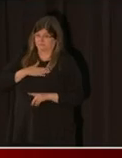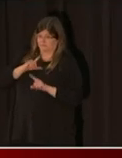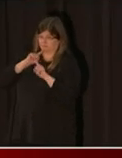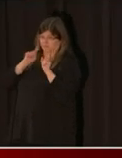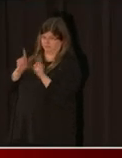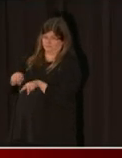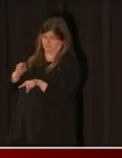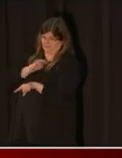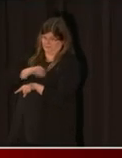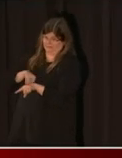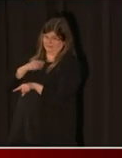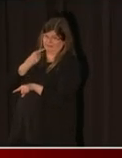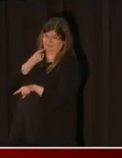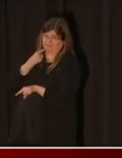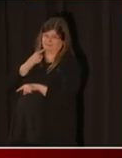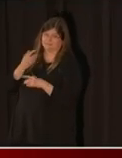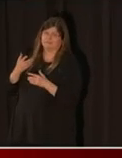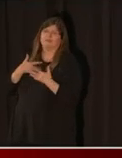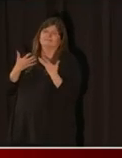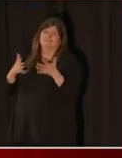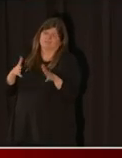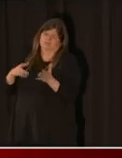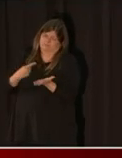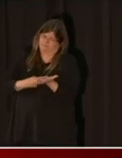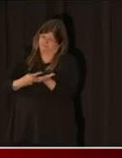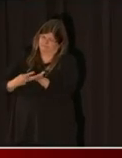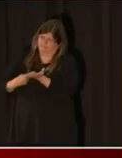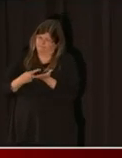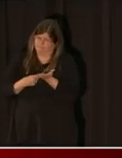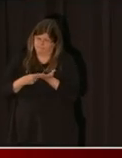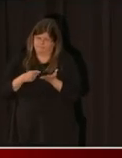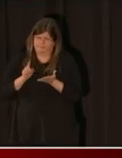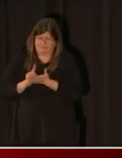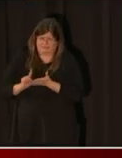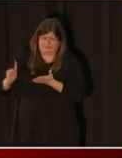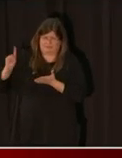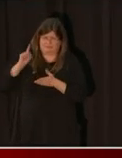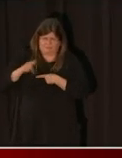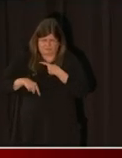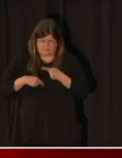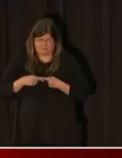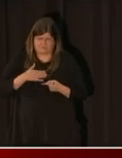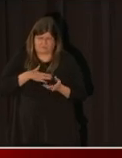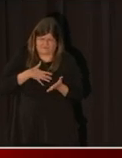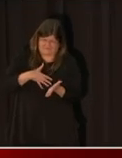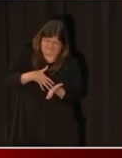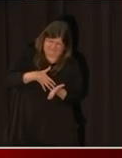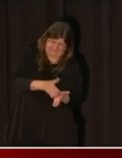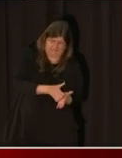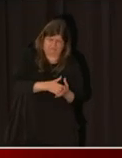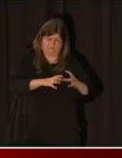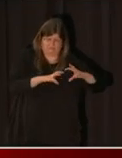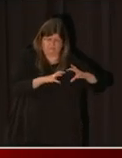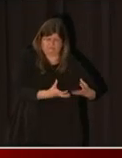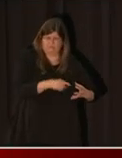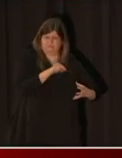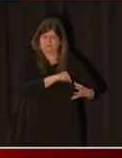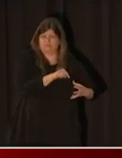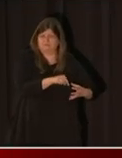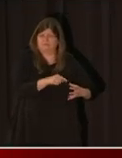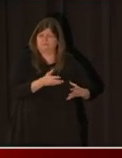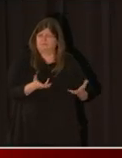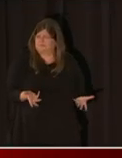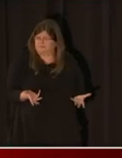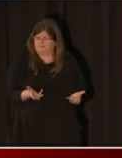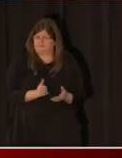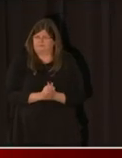of time talking last week about our vulnerable populations, and we continue to be